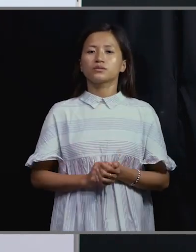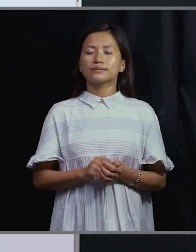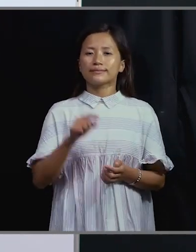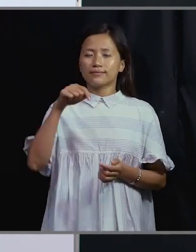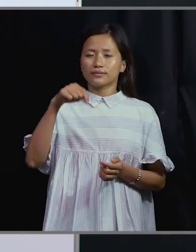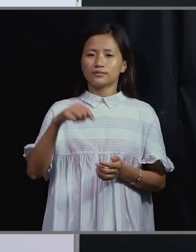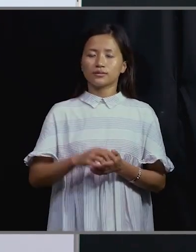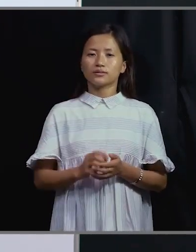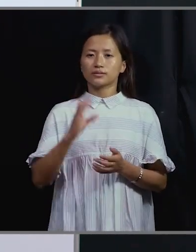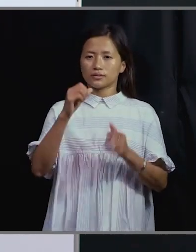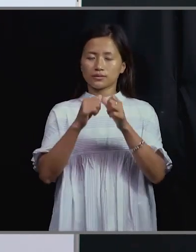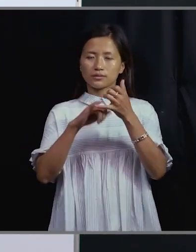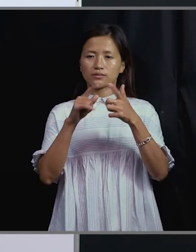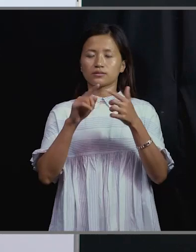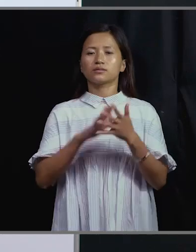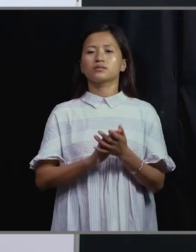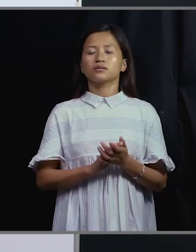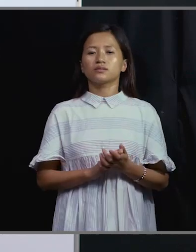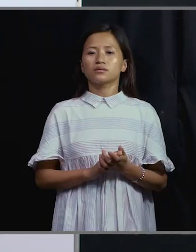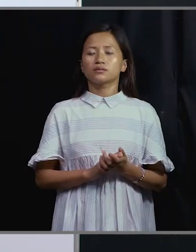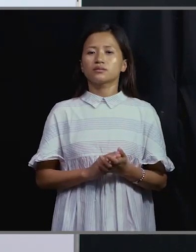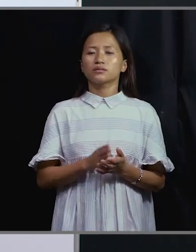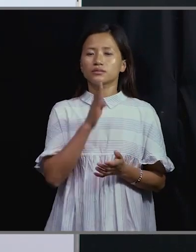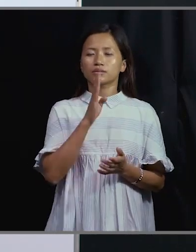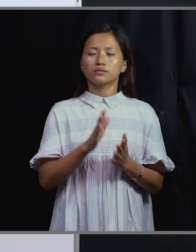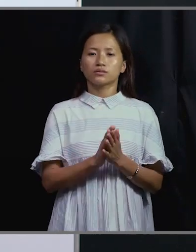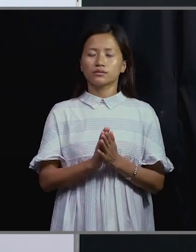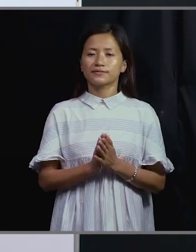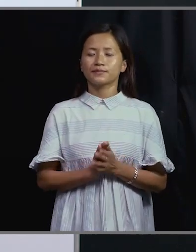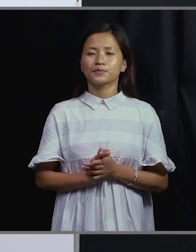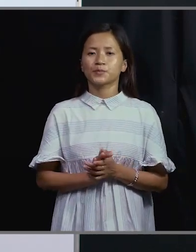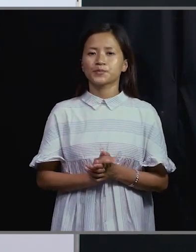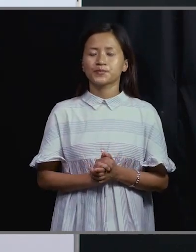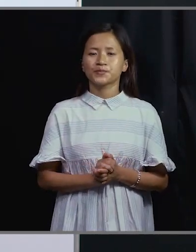case. The first reason is because of